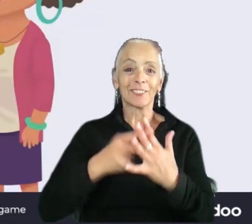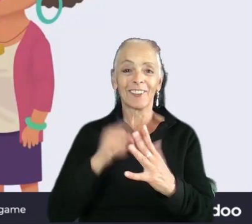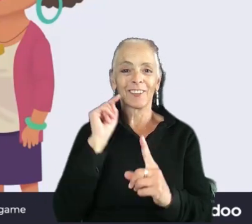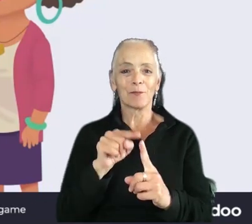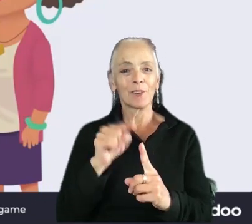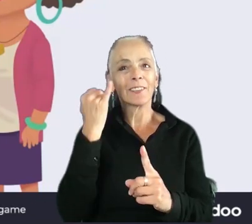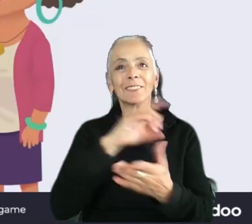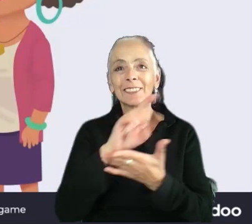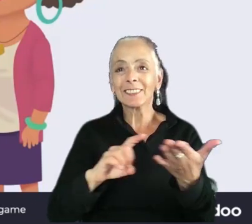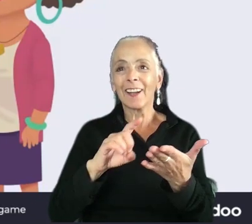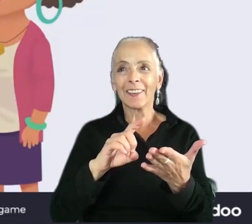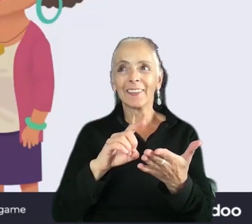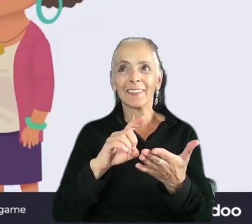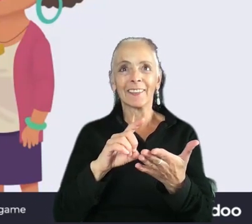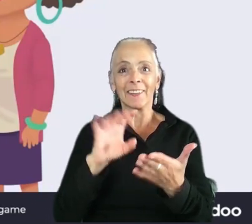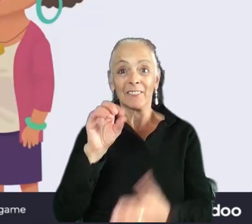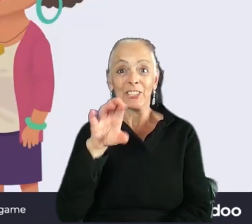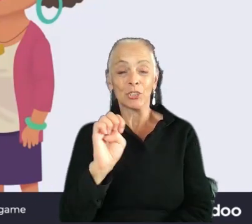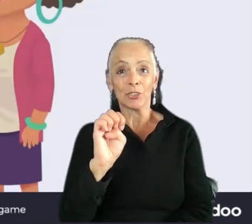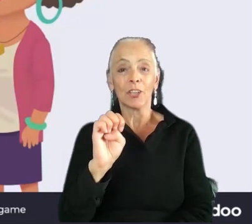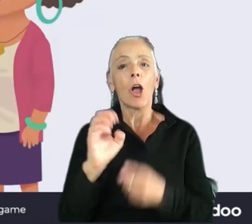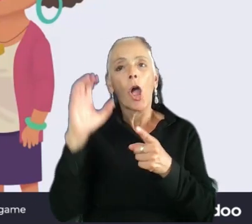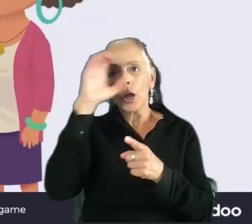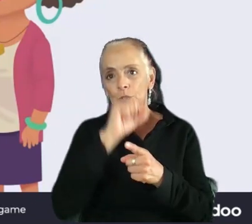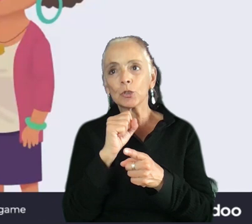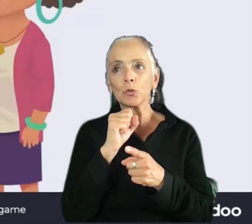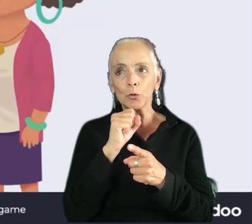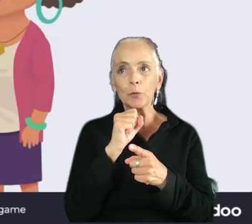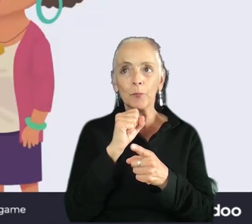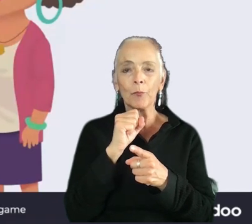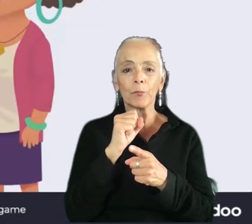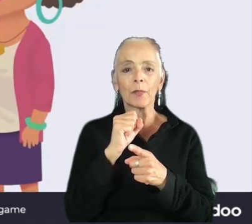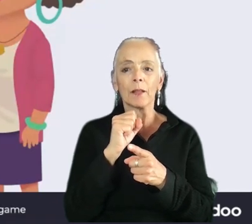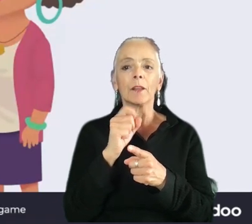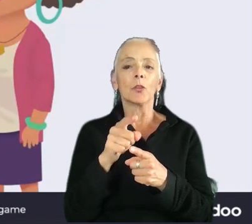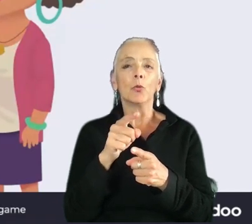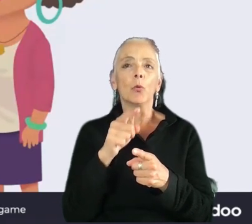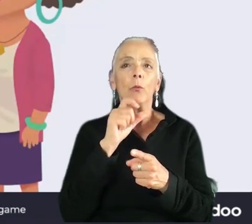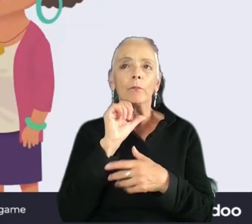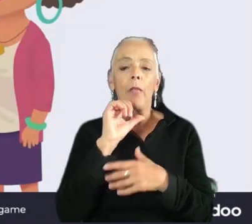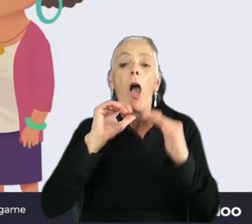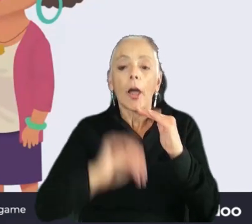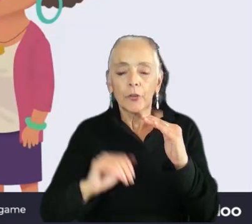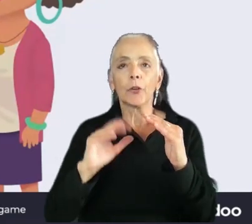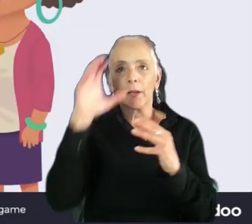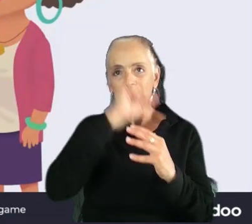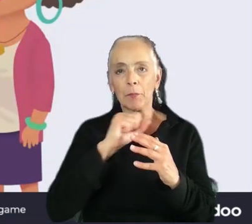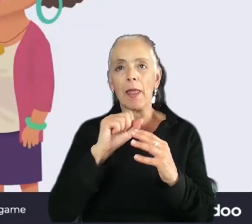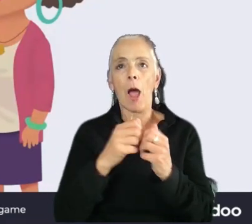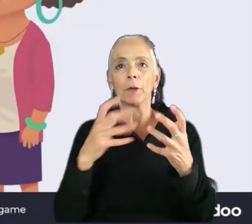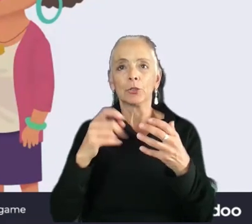designing a feature unlock is assuming that you are biased and that you underestimate how much you should spread these features,